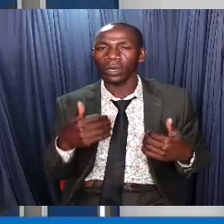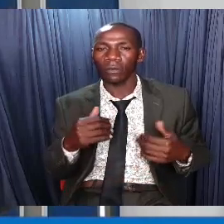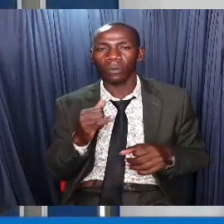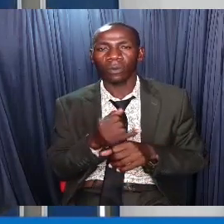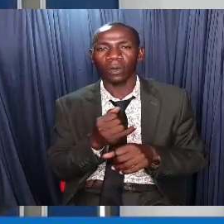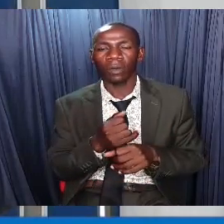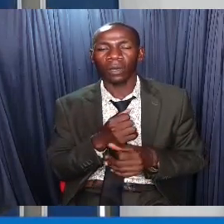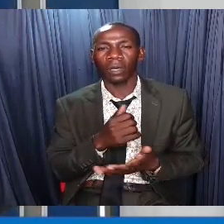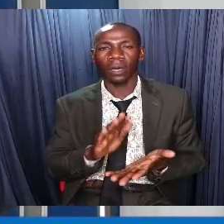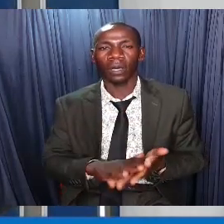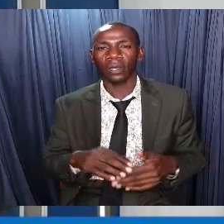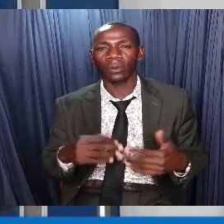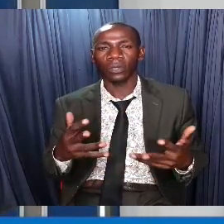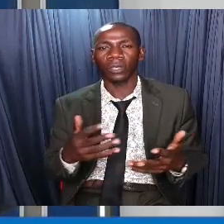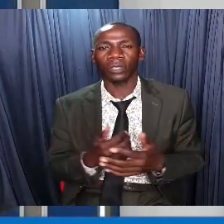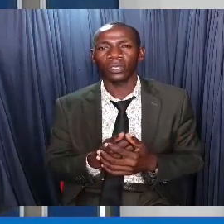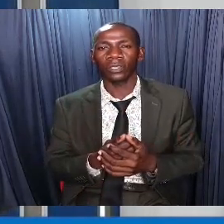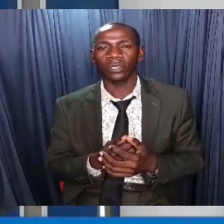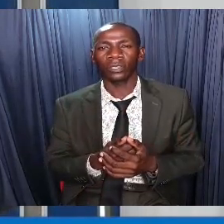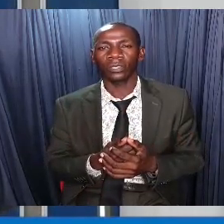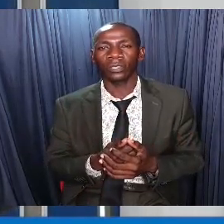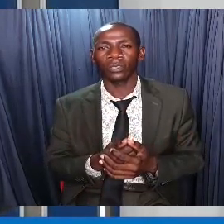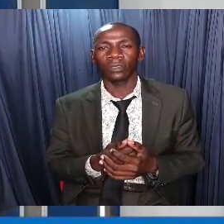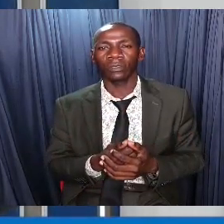job. Hallelujah. Hallelujah.